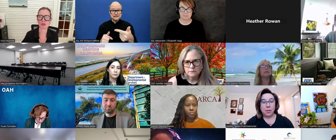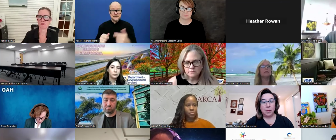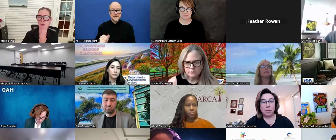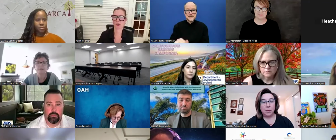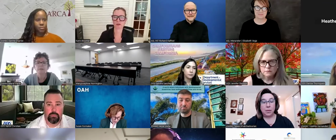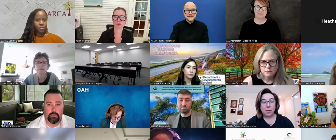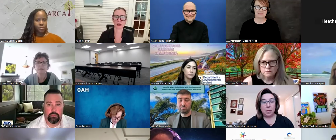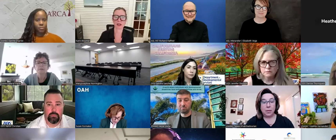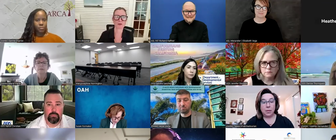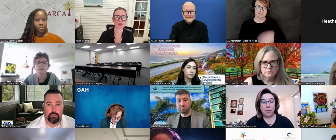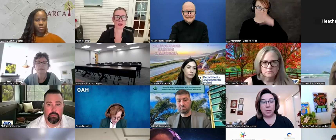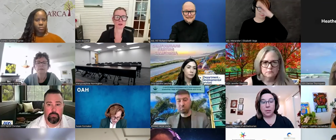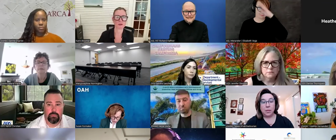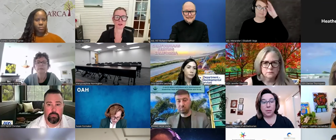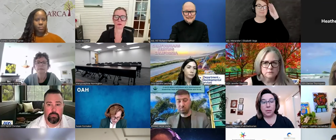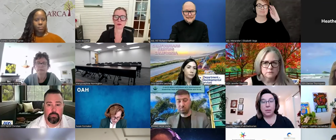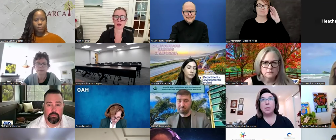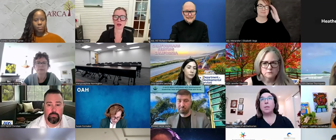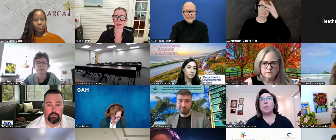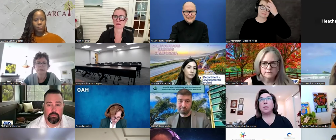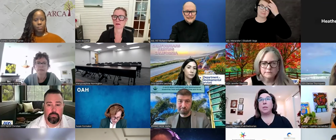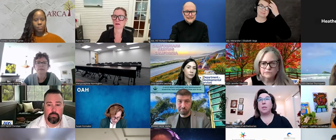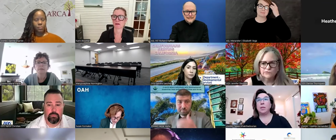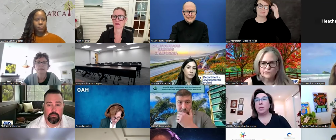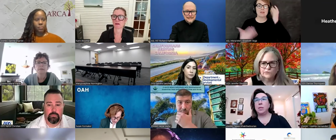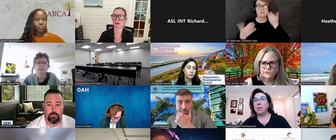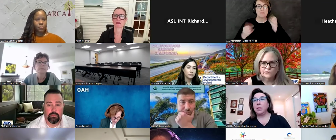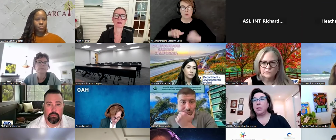Can you use maybe your virtual hands for us to get a feel for that?